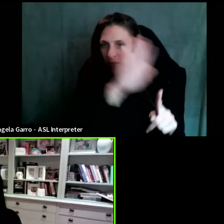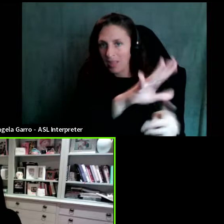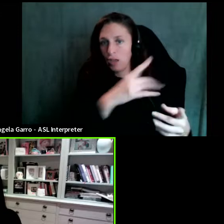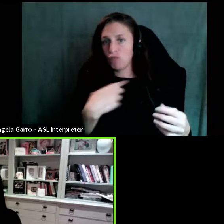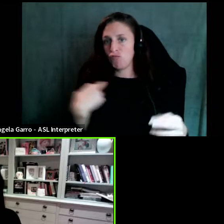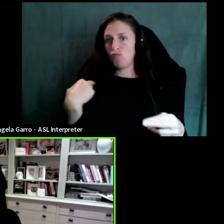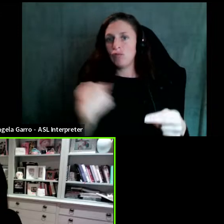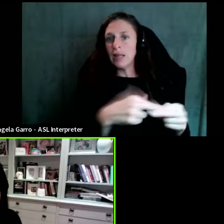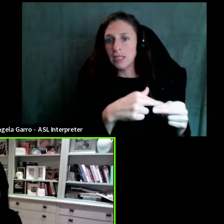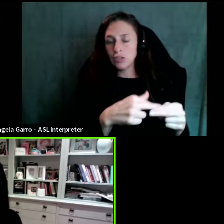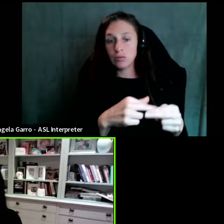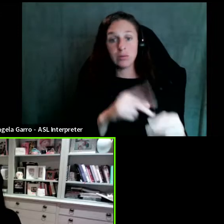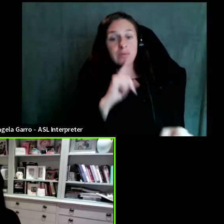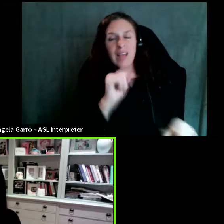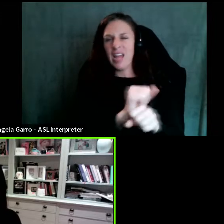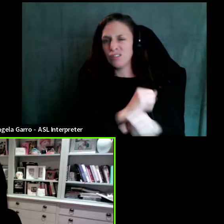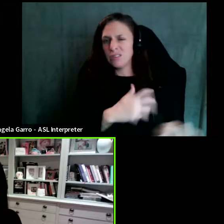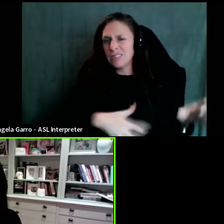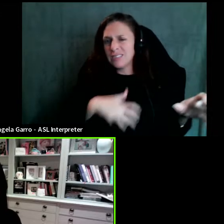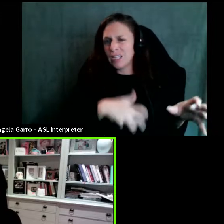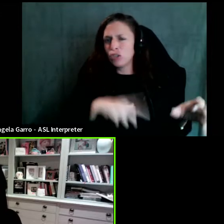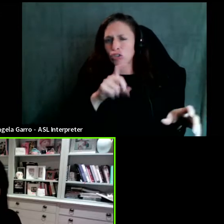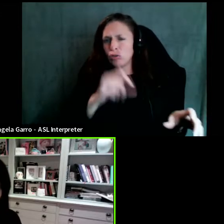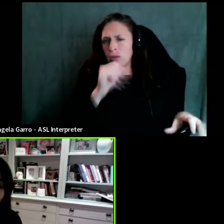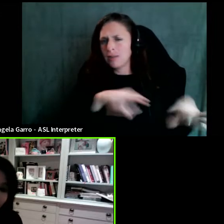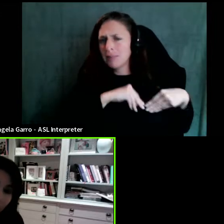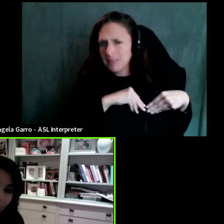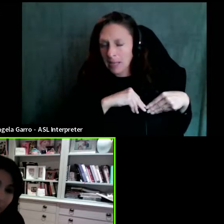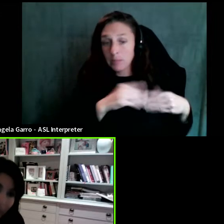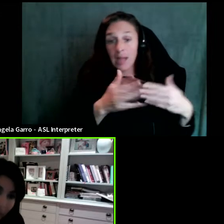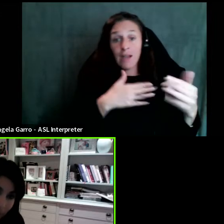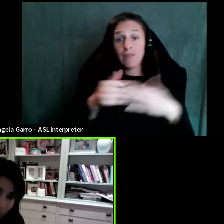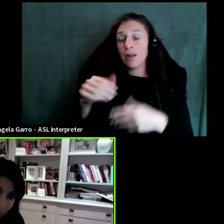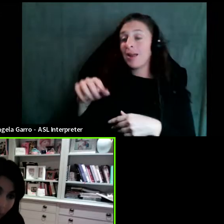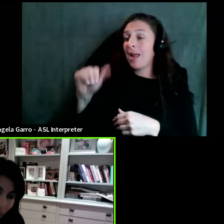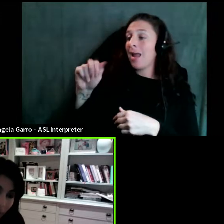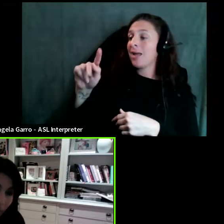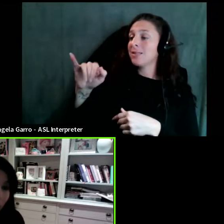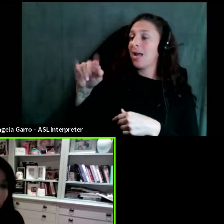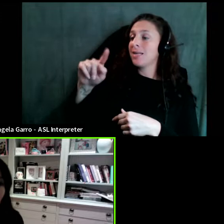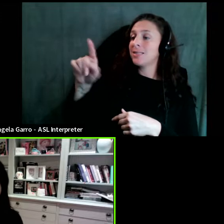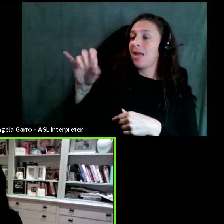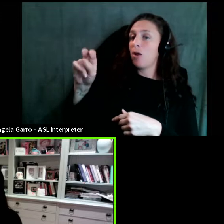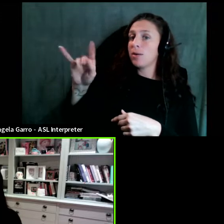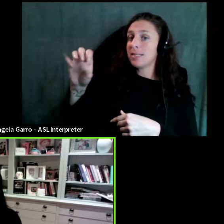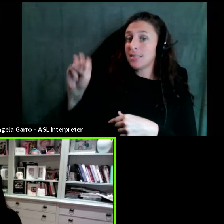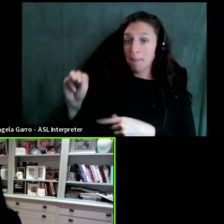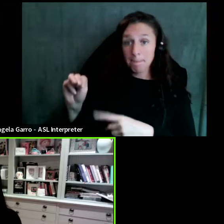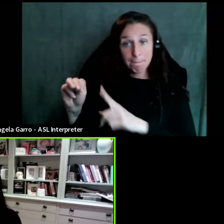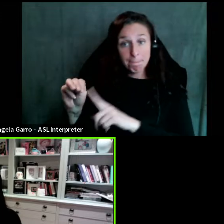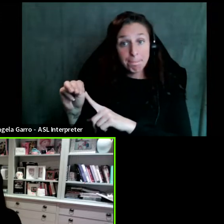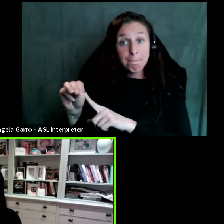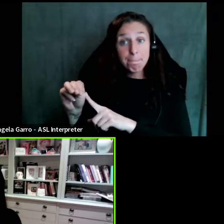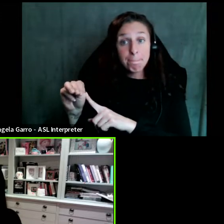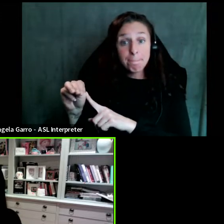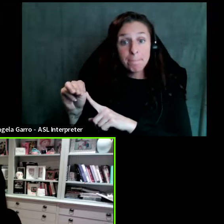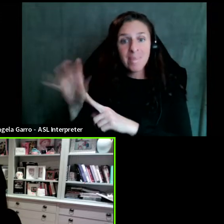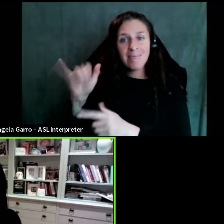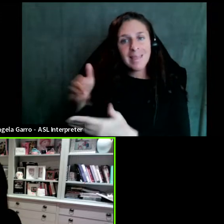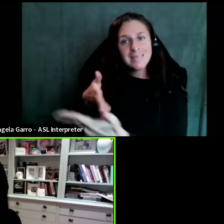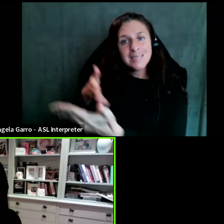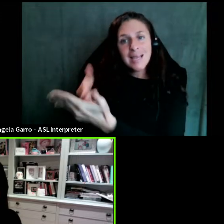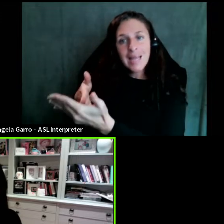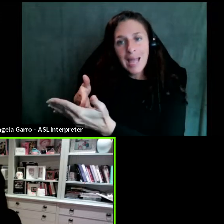it's absolutely disgusting and shouldn't be accepted. However, anti-Zionism is being against